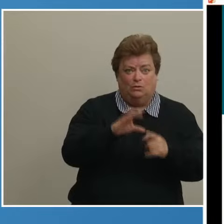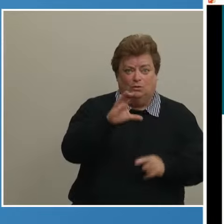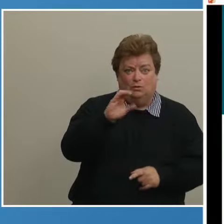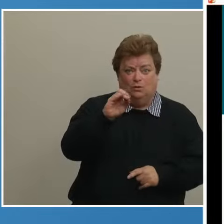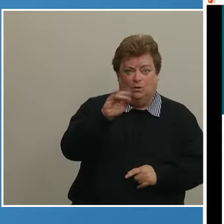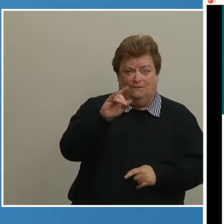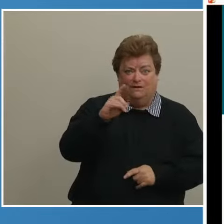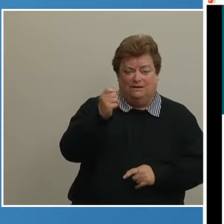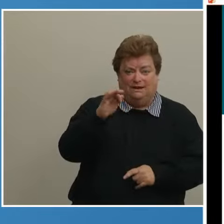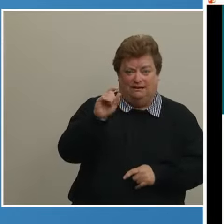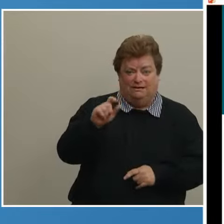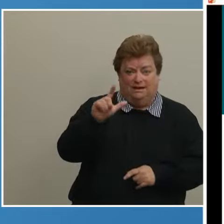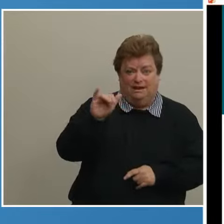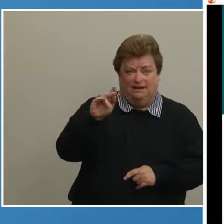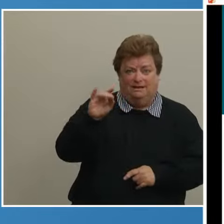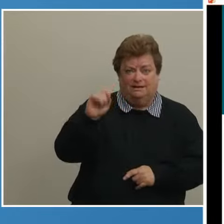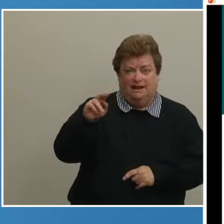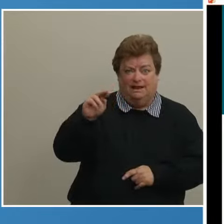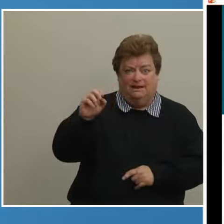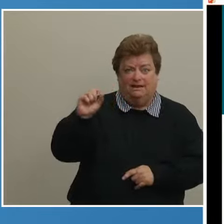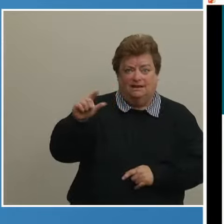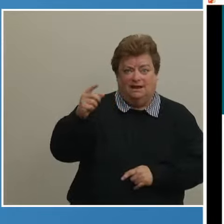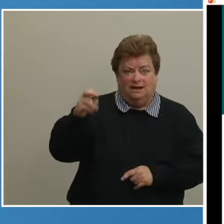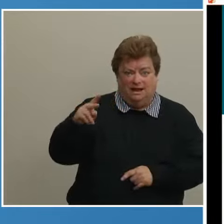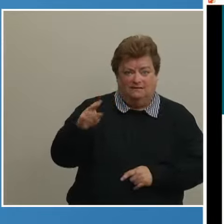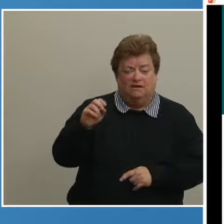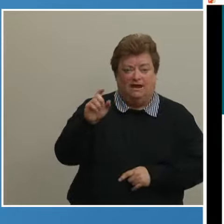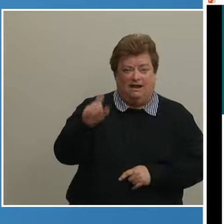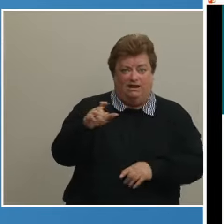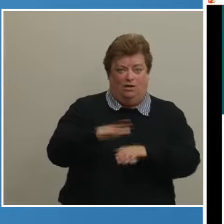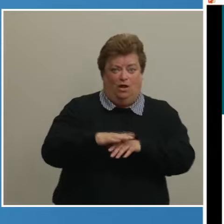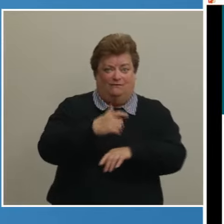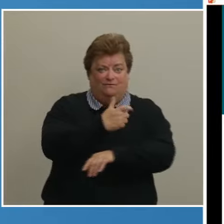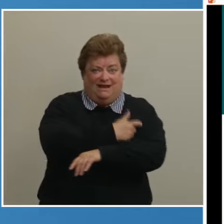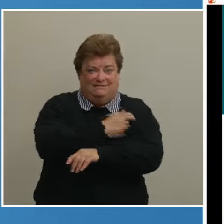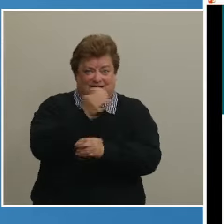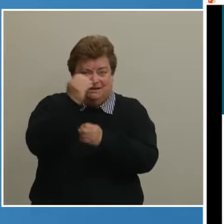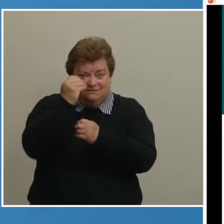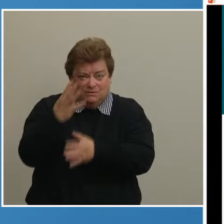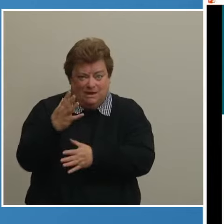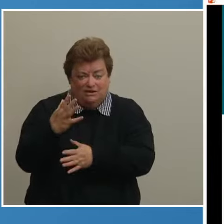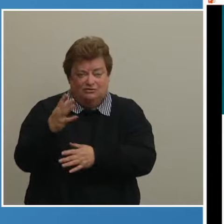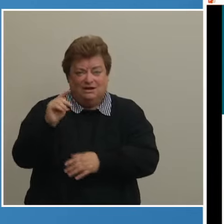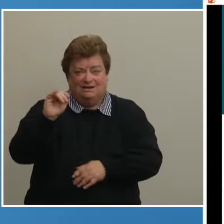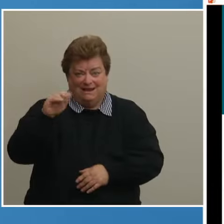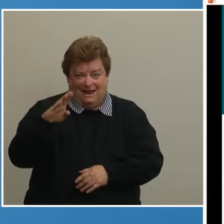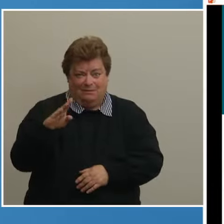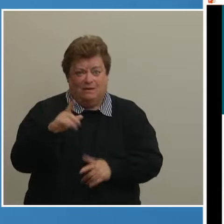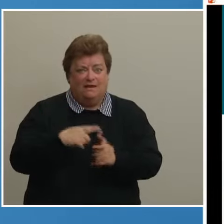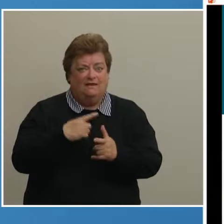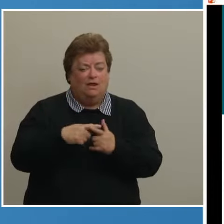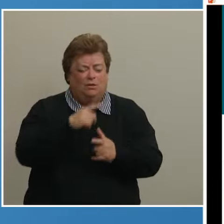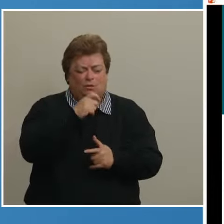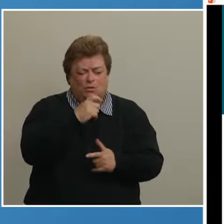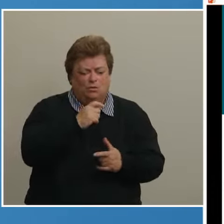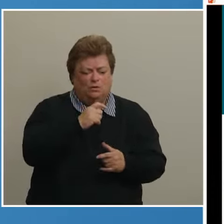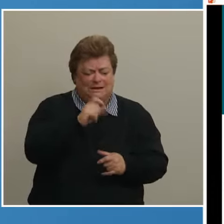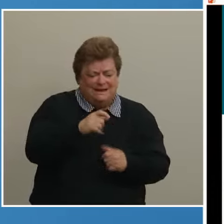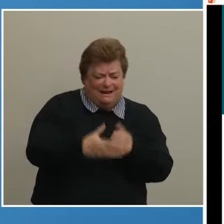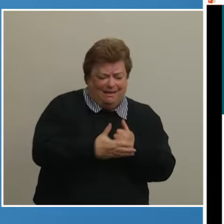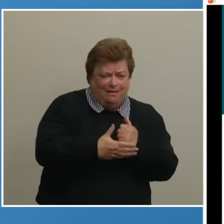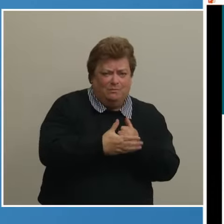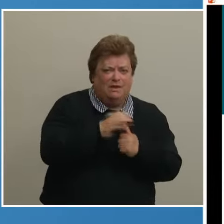covid19.lincoln.ne.gov and click on the Vaccine Information tab. And those who do not have online access or who need assistance can call our